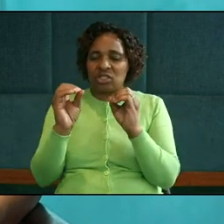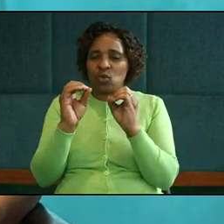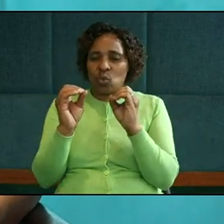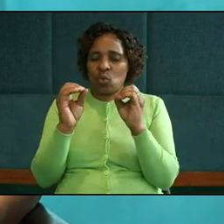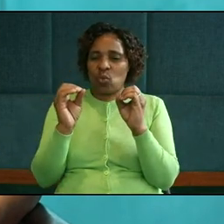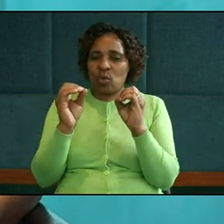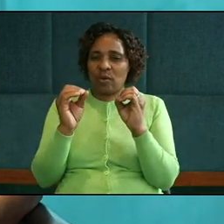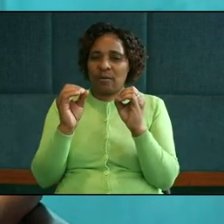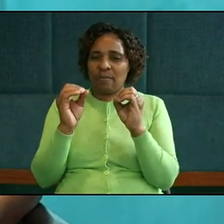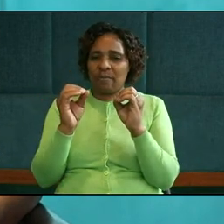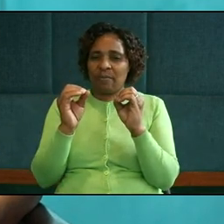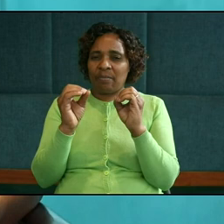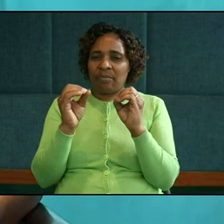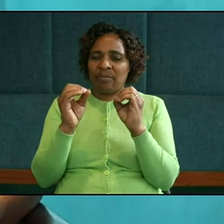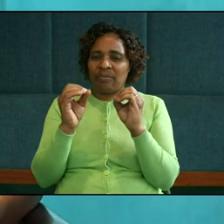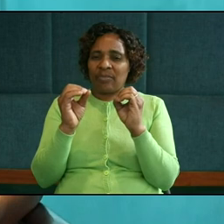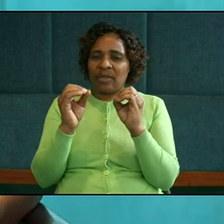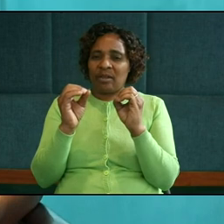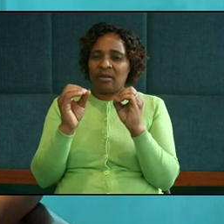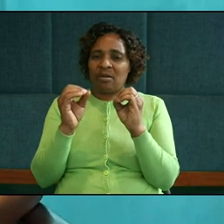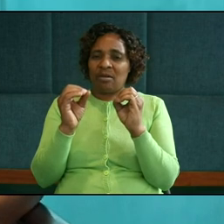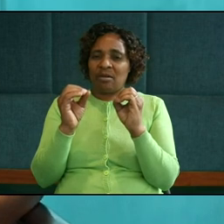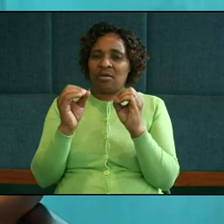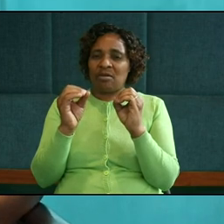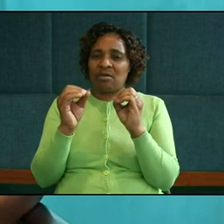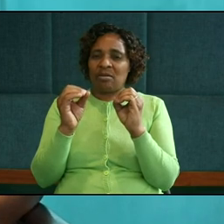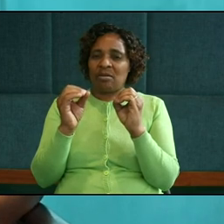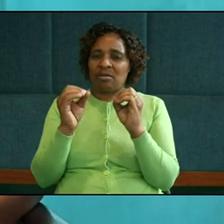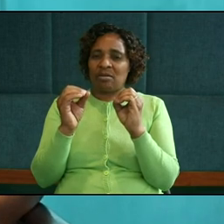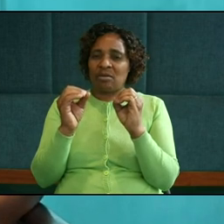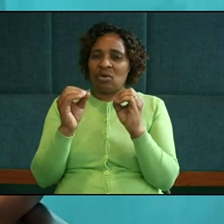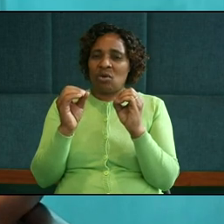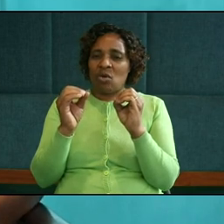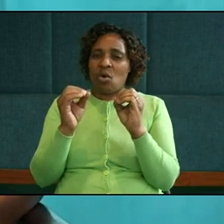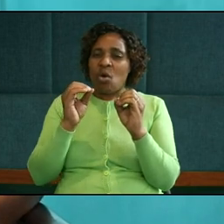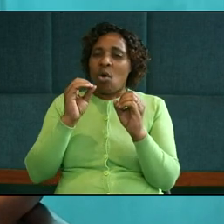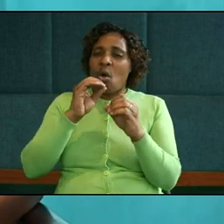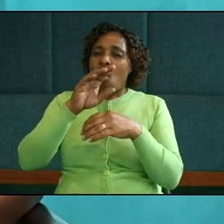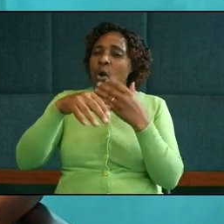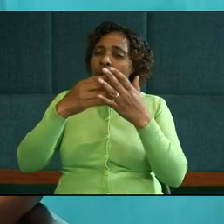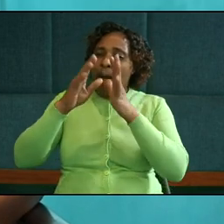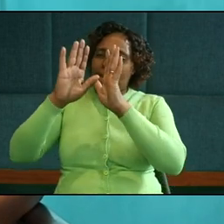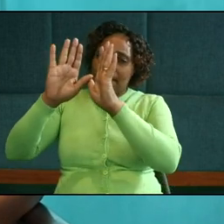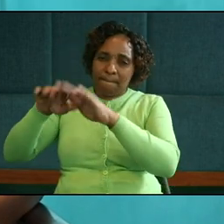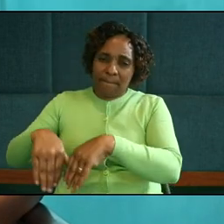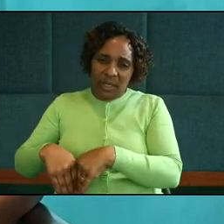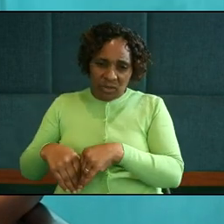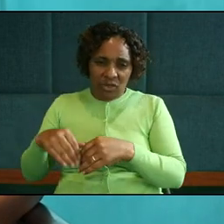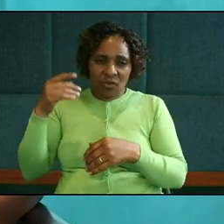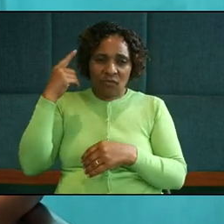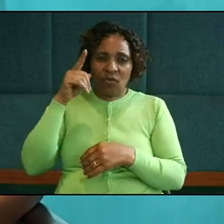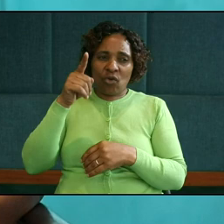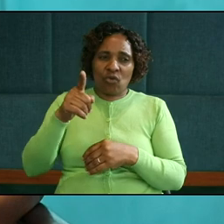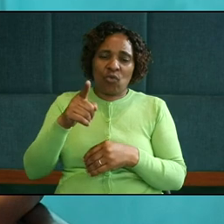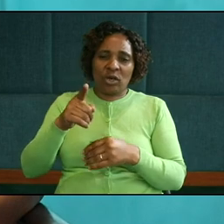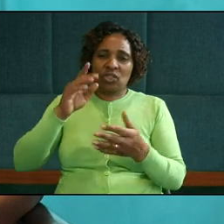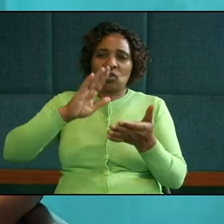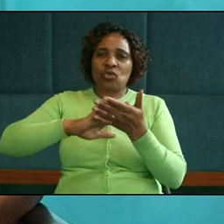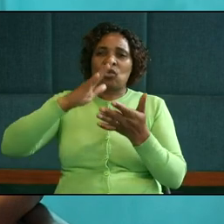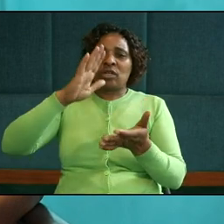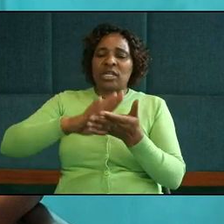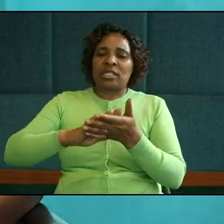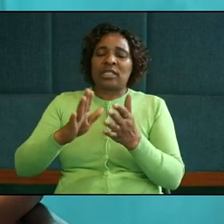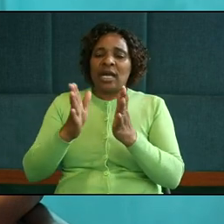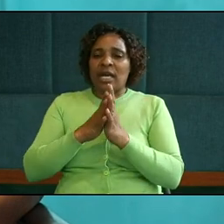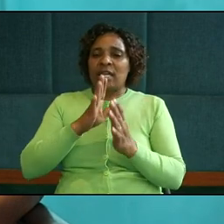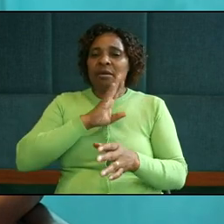unborn boredom them and or abandon them, for you are glorious